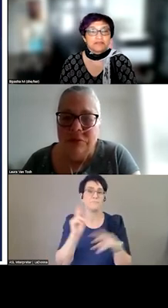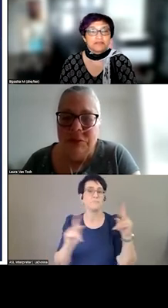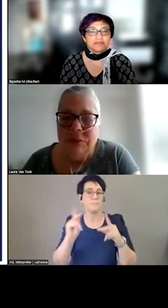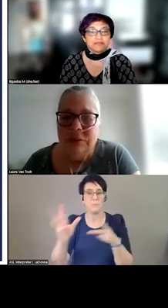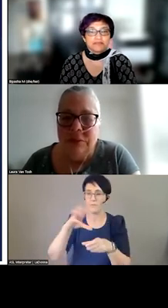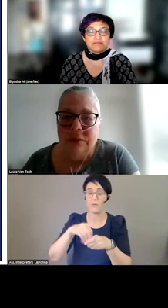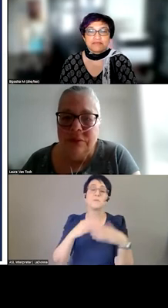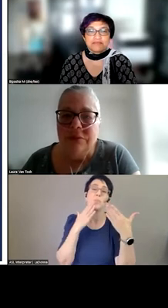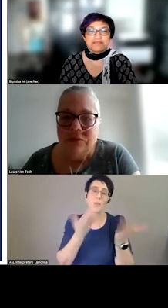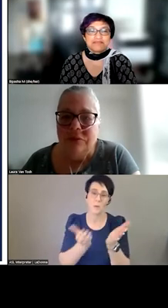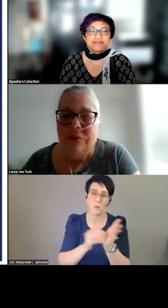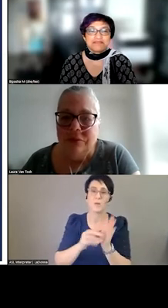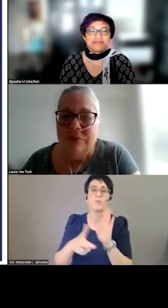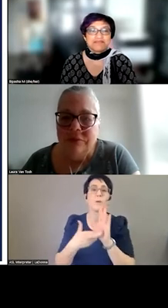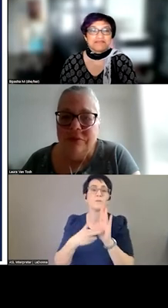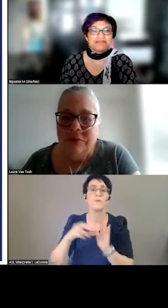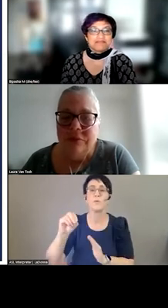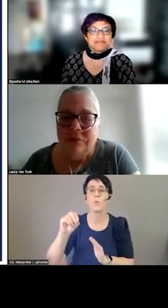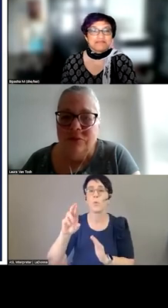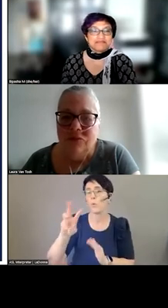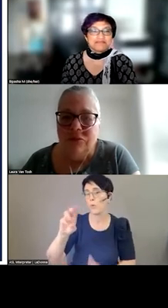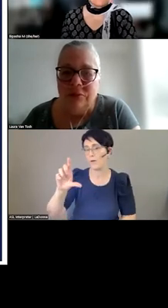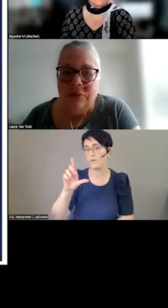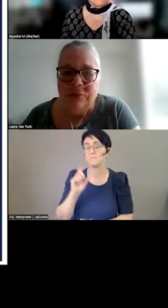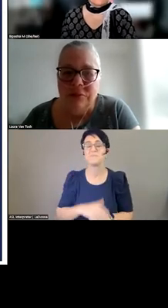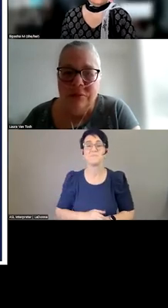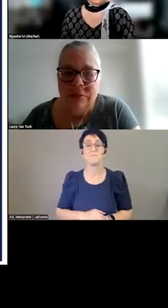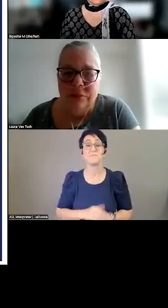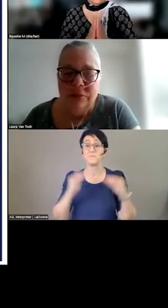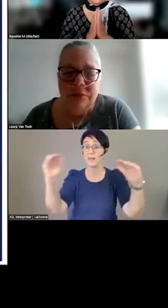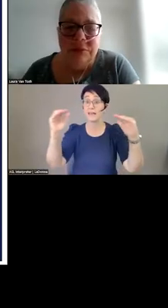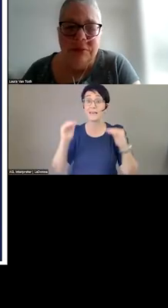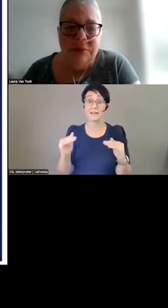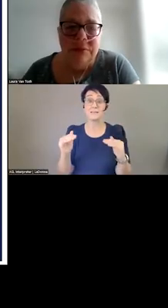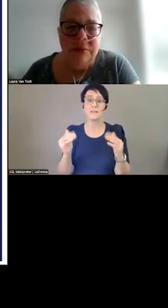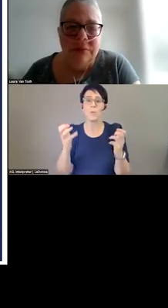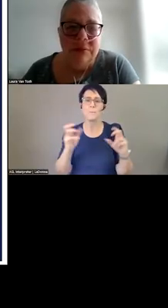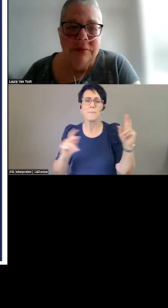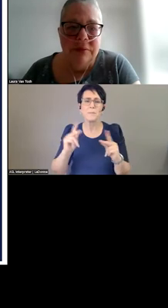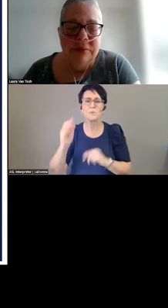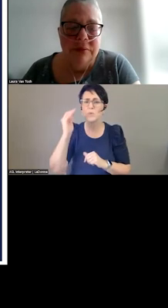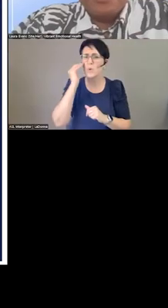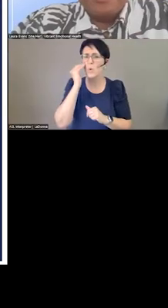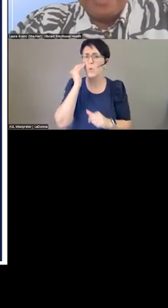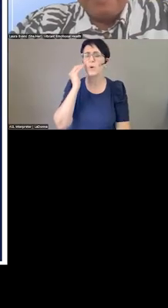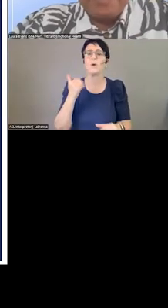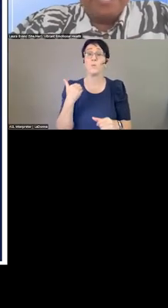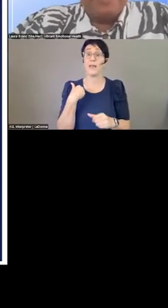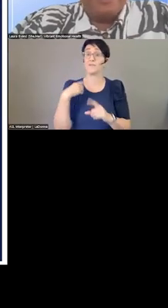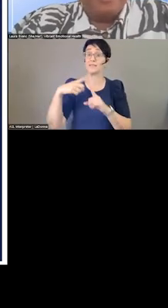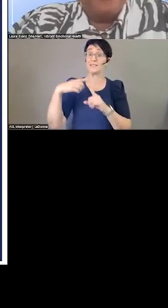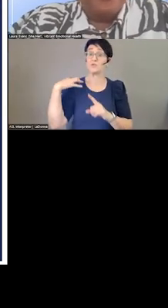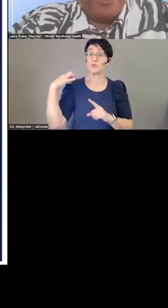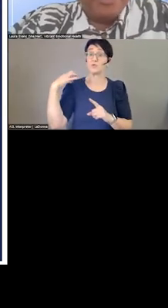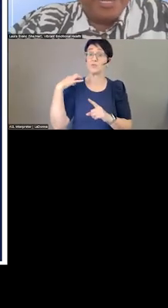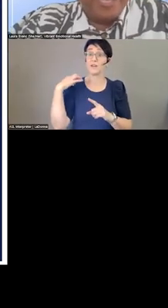information with us today. Moving to our next segment, just want to make sure that folks know that there are t-shirts available as